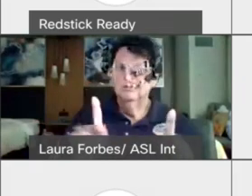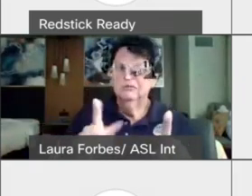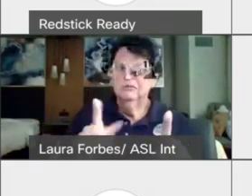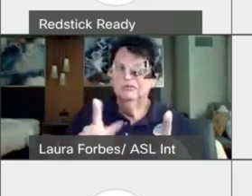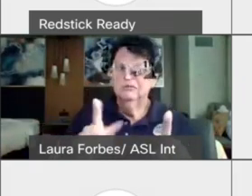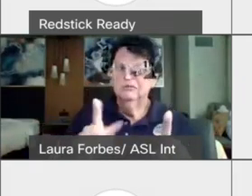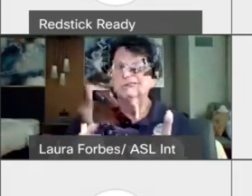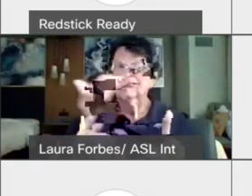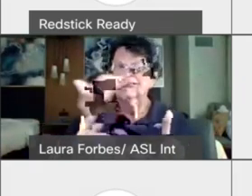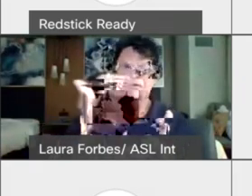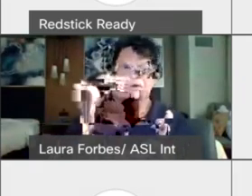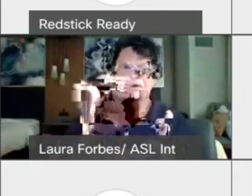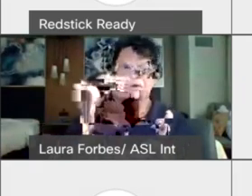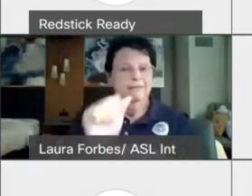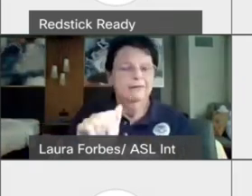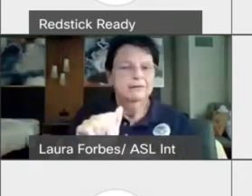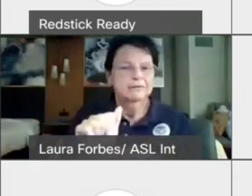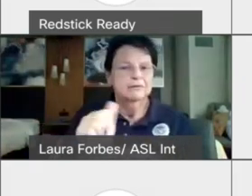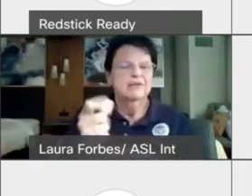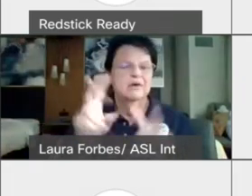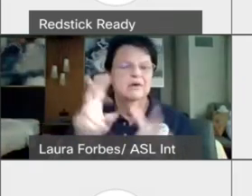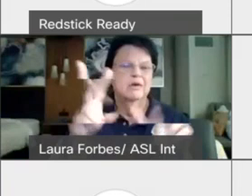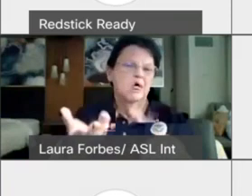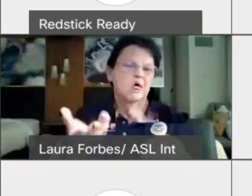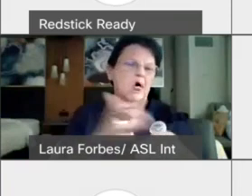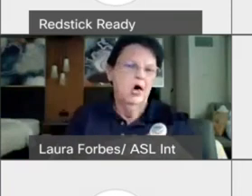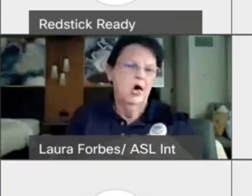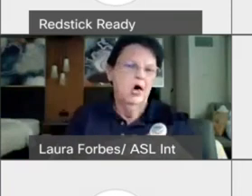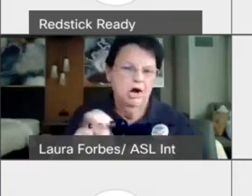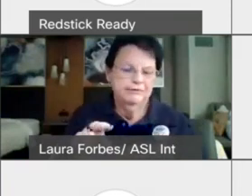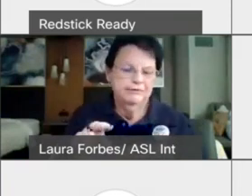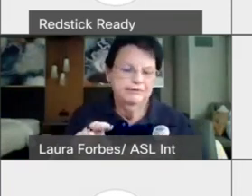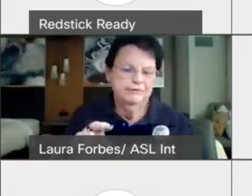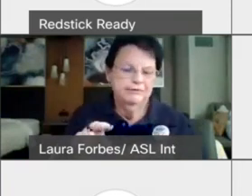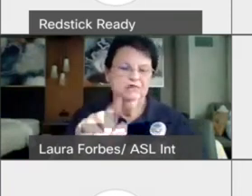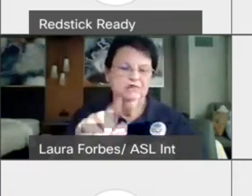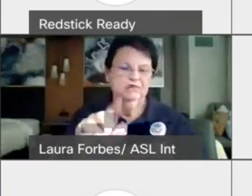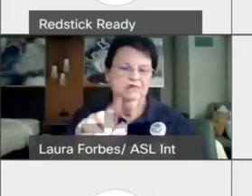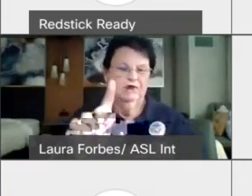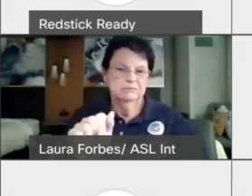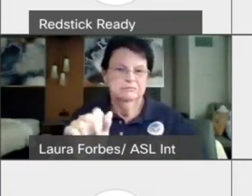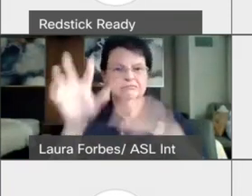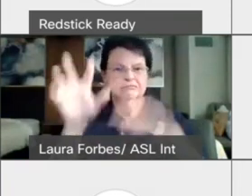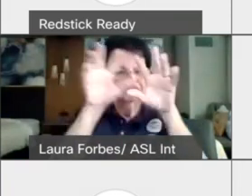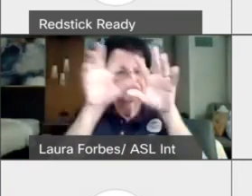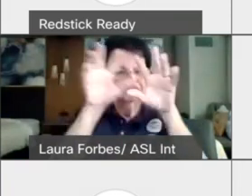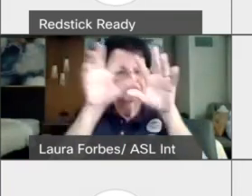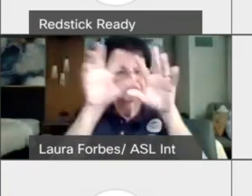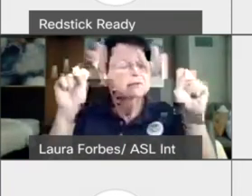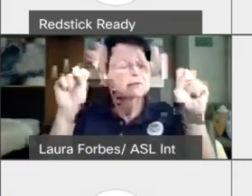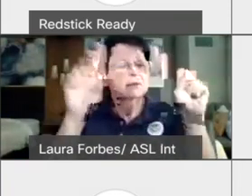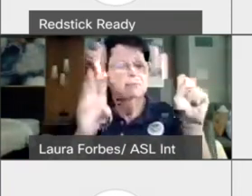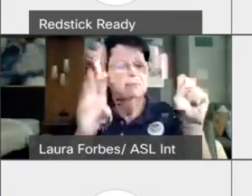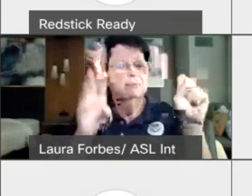on. And we're very happy to report that very quickly after Hurricane Ida, President Biden approved the